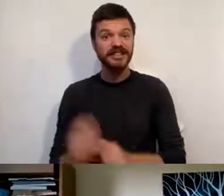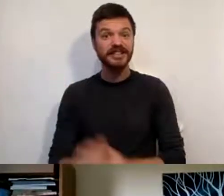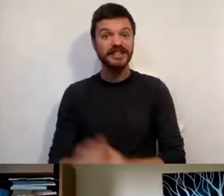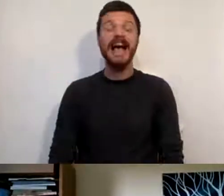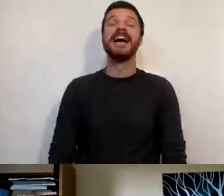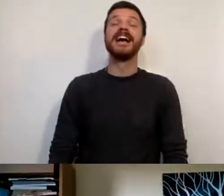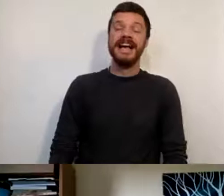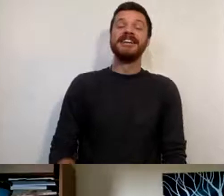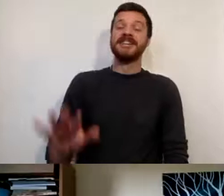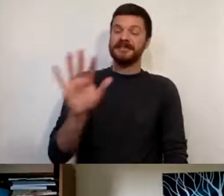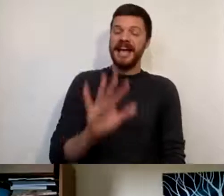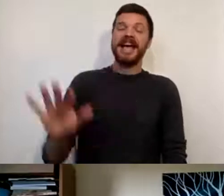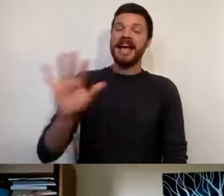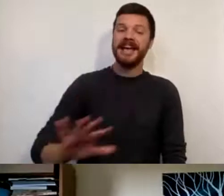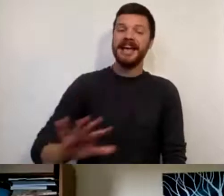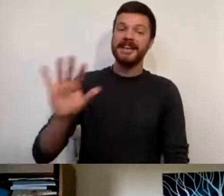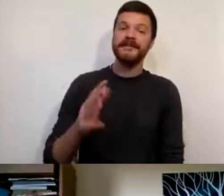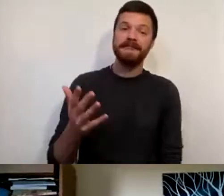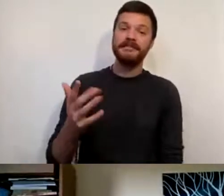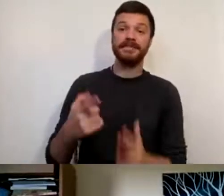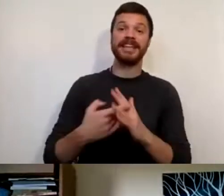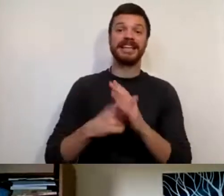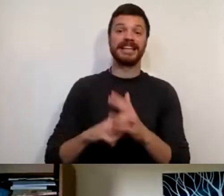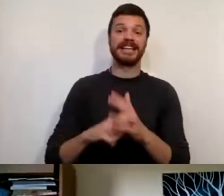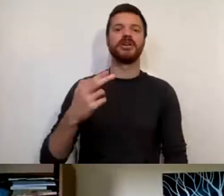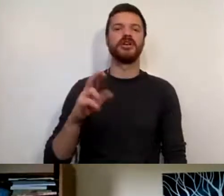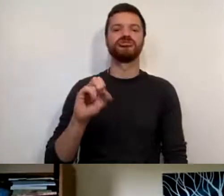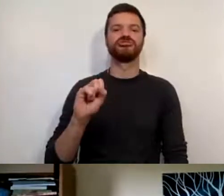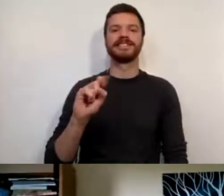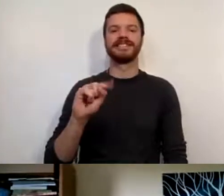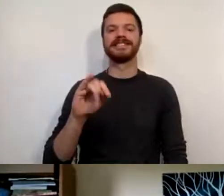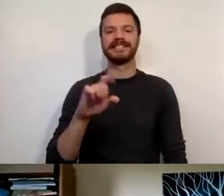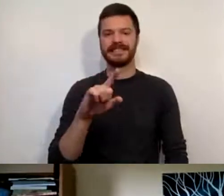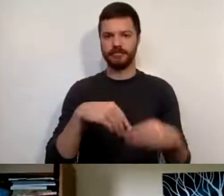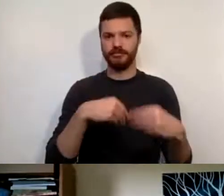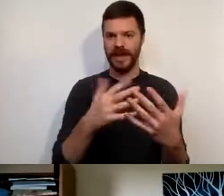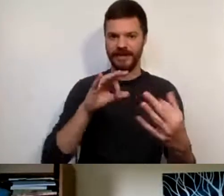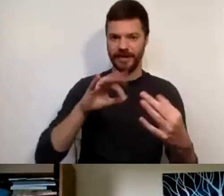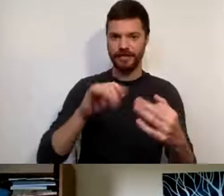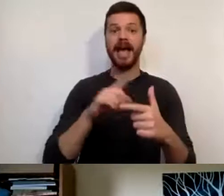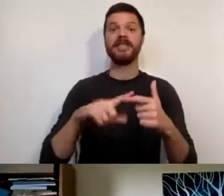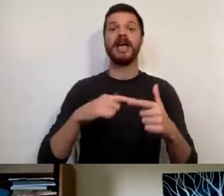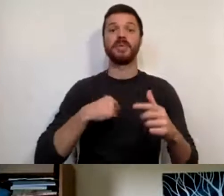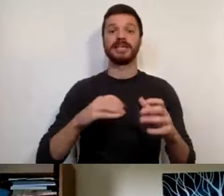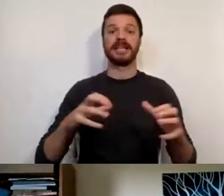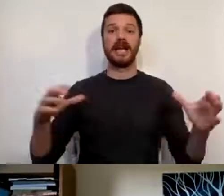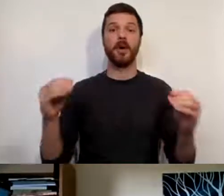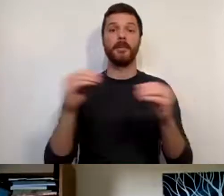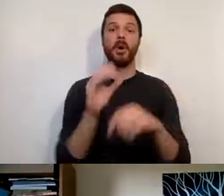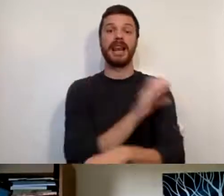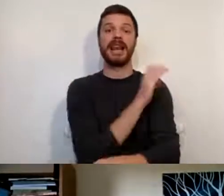That's about how long it took. So initially, Christie was delivering the audit and feedback, and then as we scaled to other clinics, we've